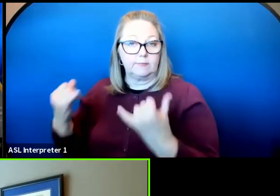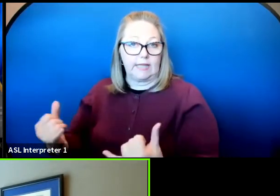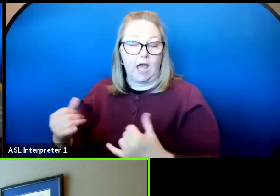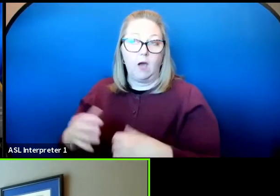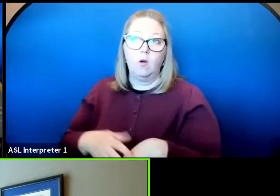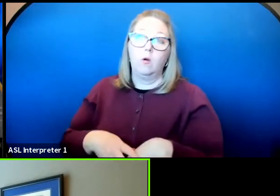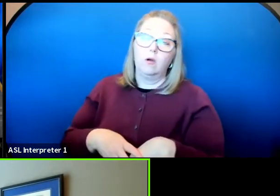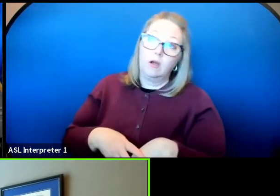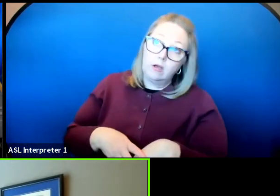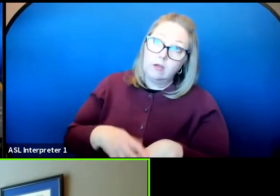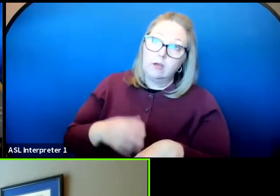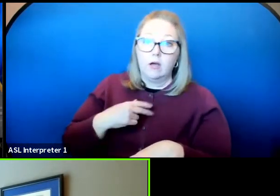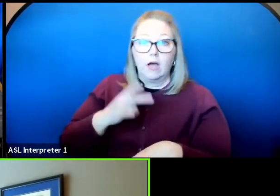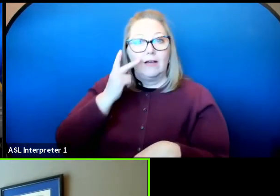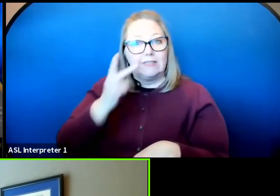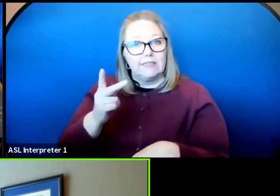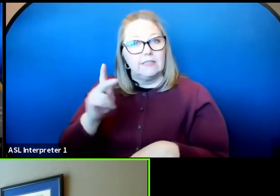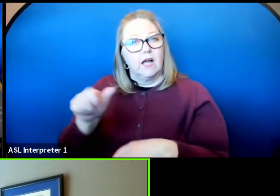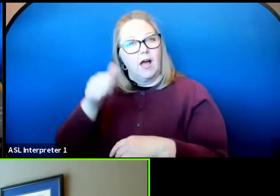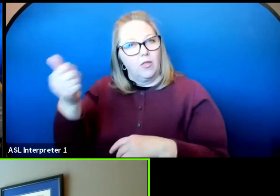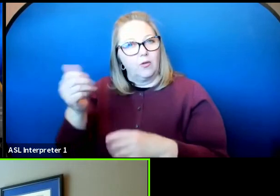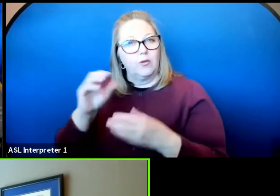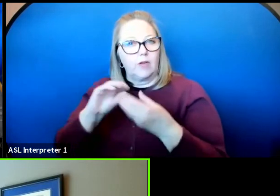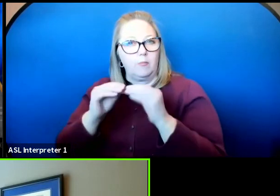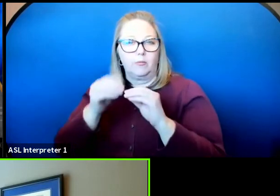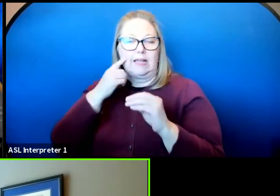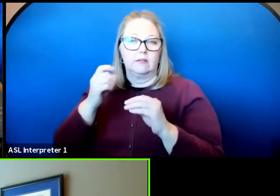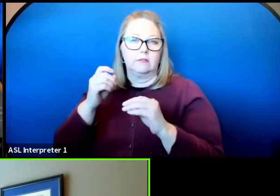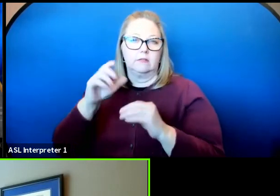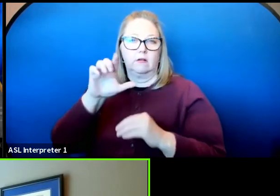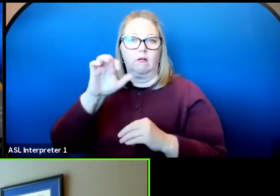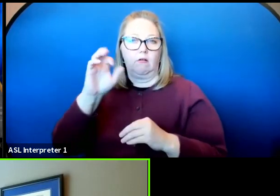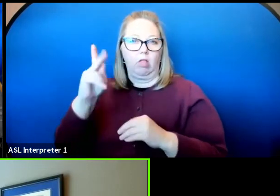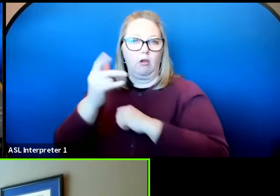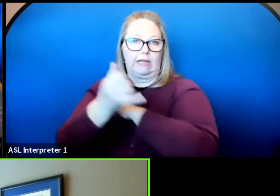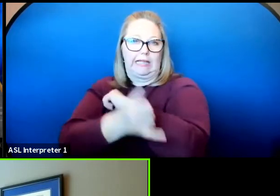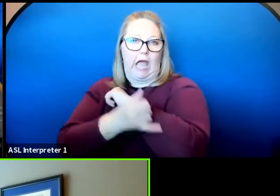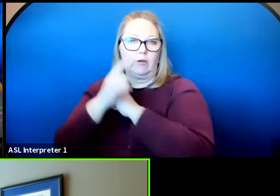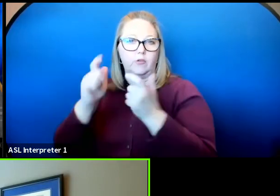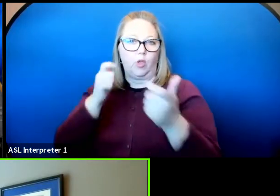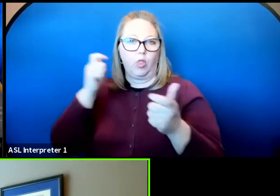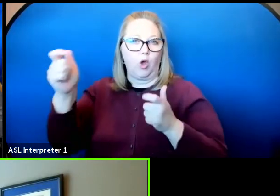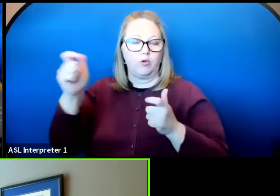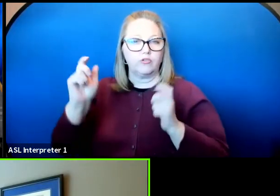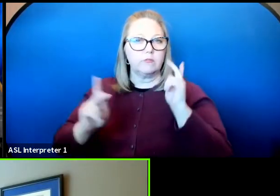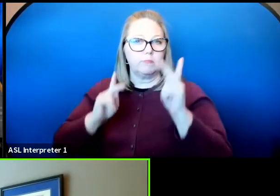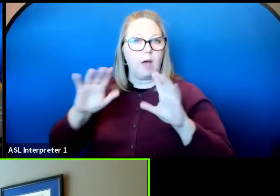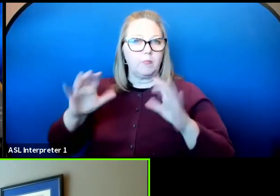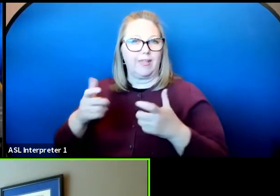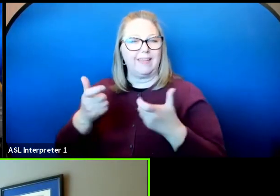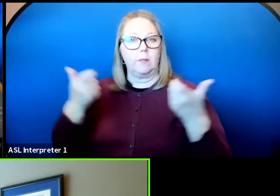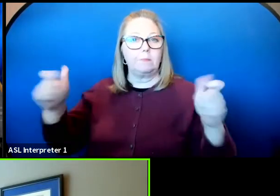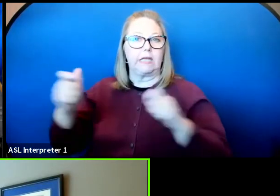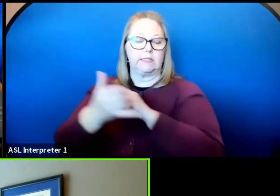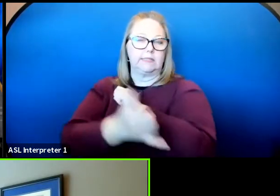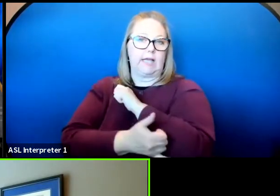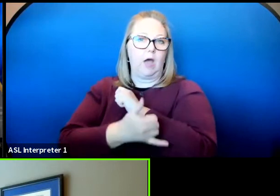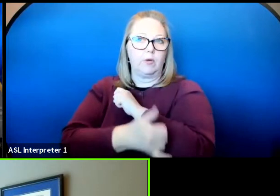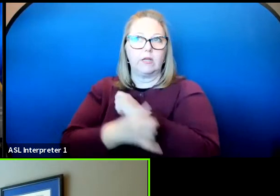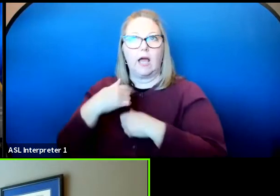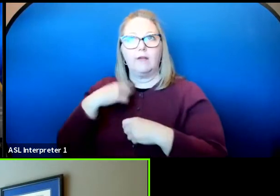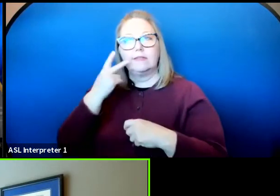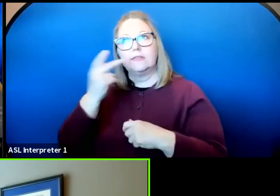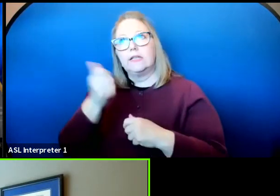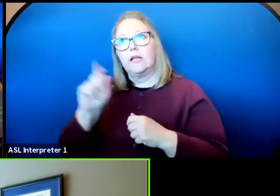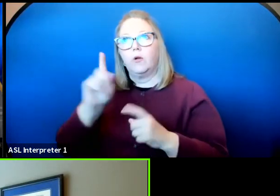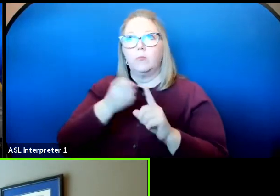data that, again, with Clark County being the largest population and biggest county, that it's anywhere